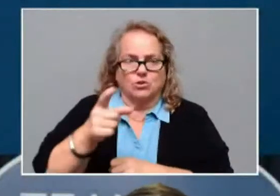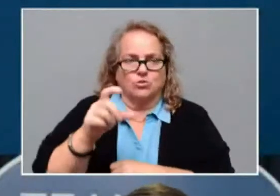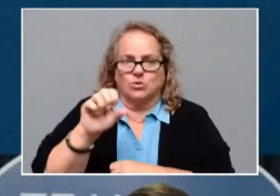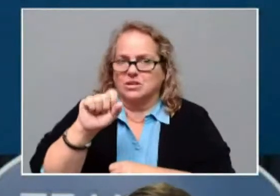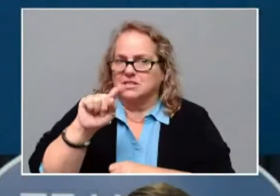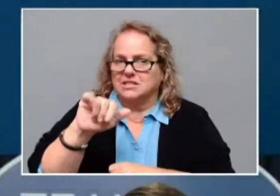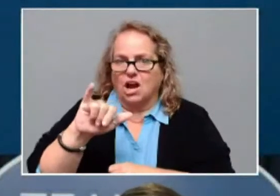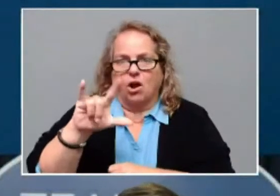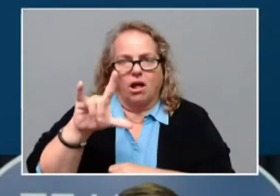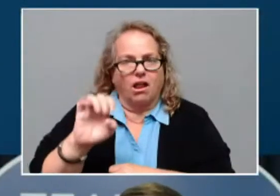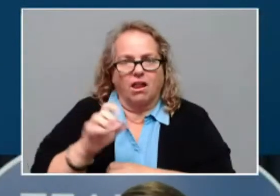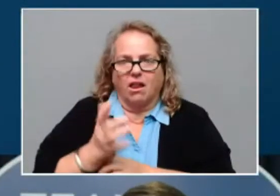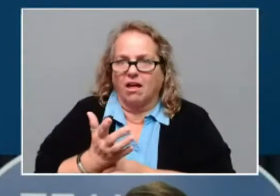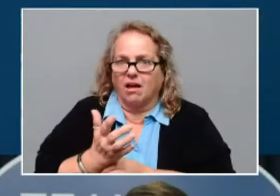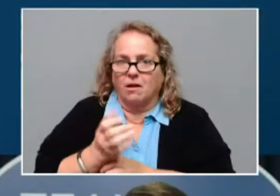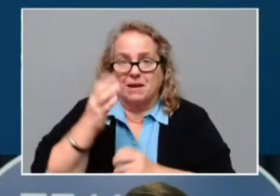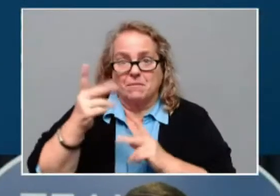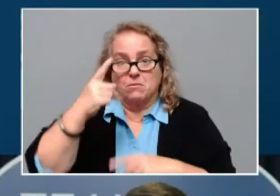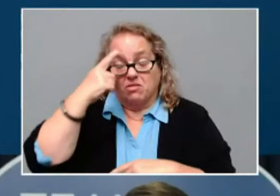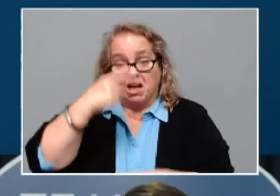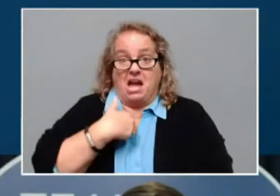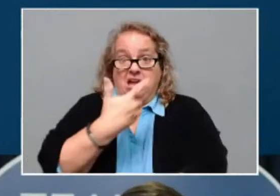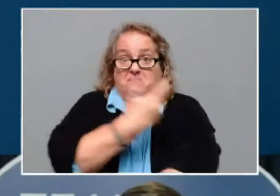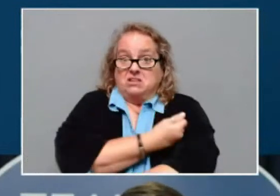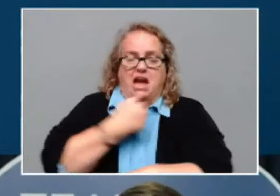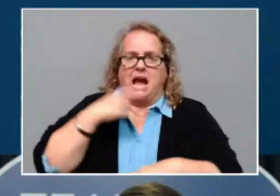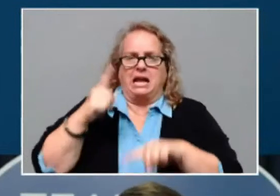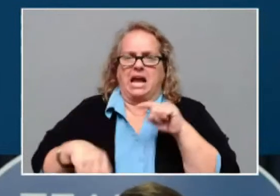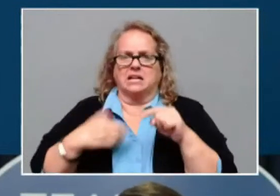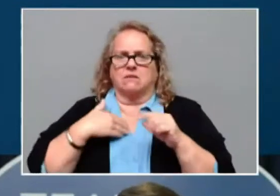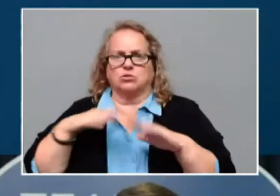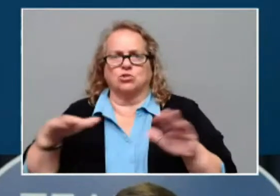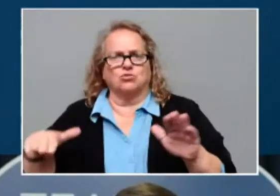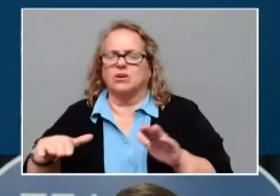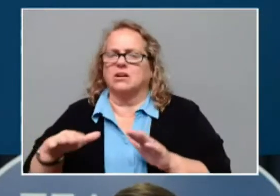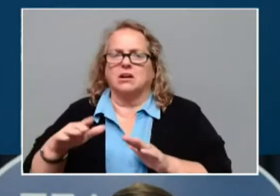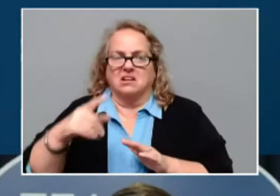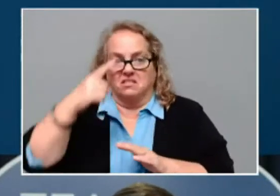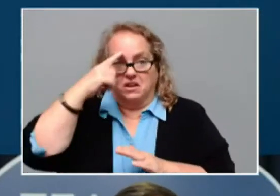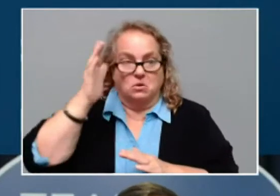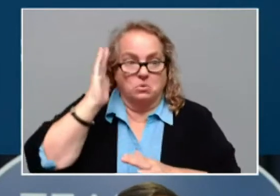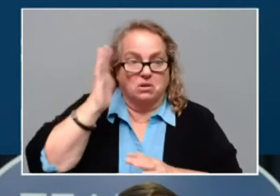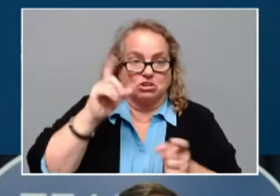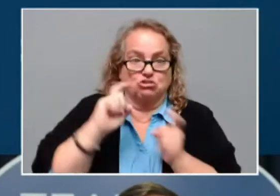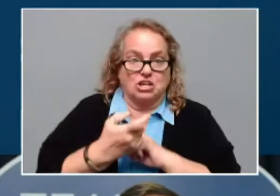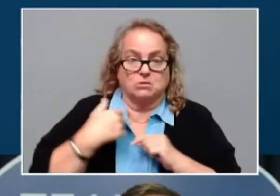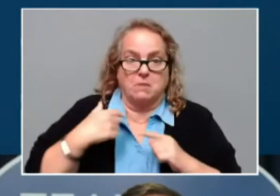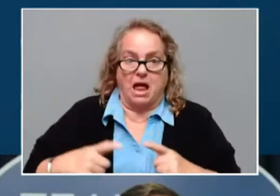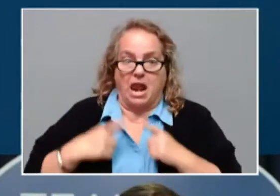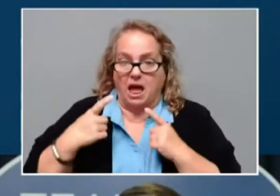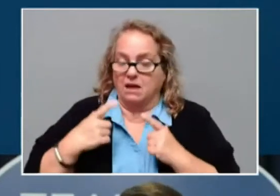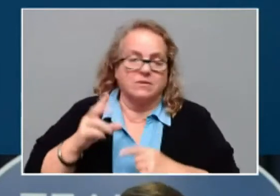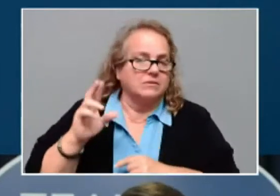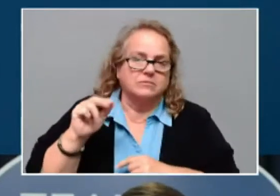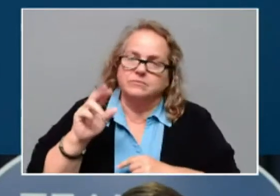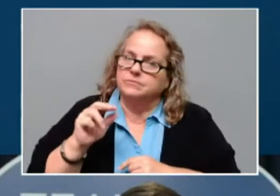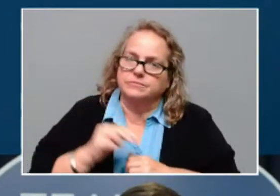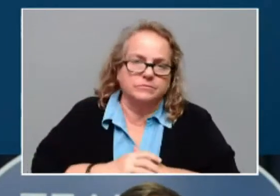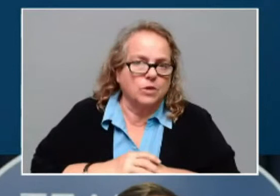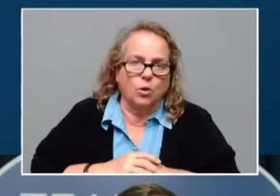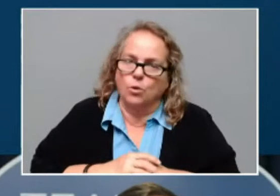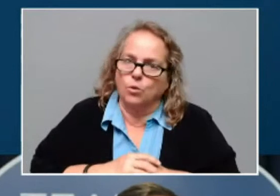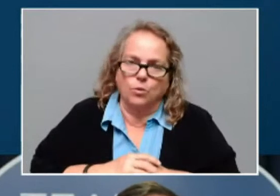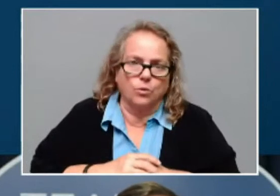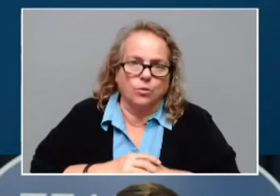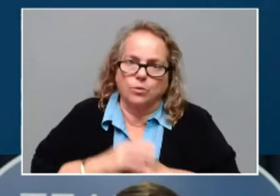there who are younger who want to have kids. I get it. They changed my life forever. It is incredible. They are miracles. I